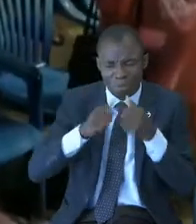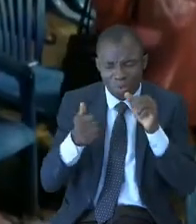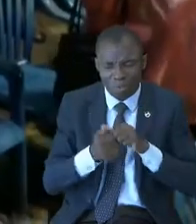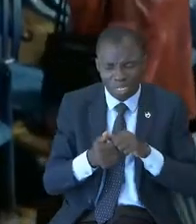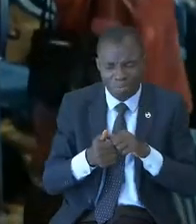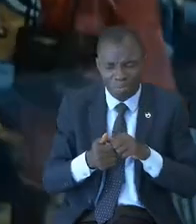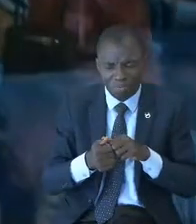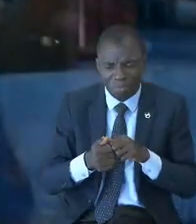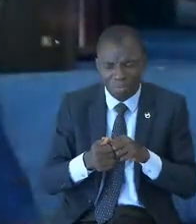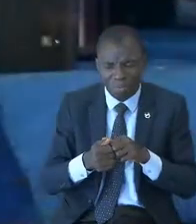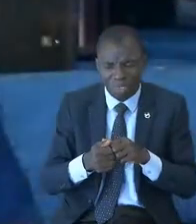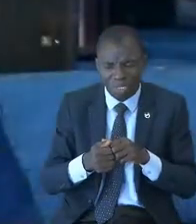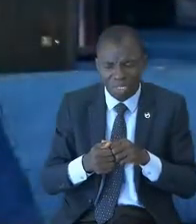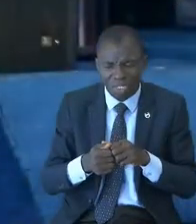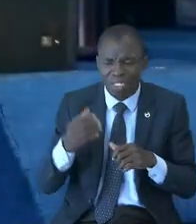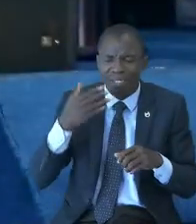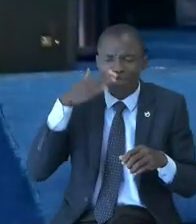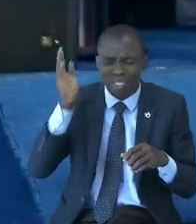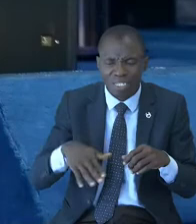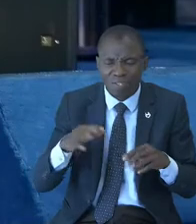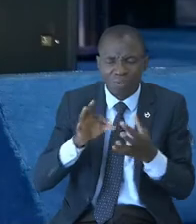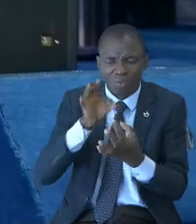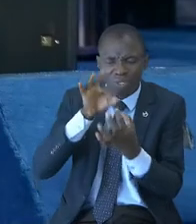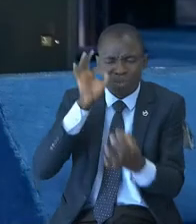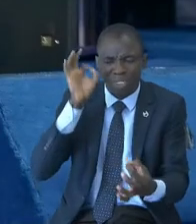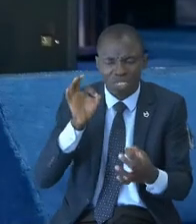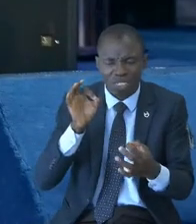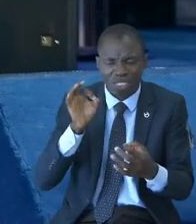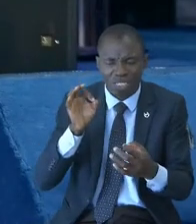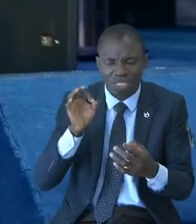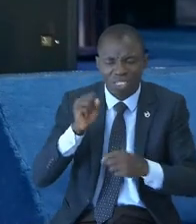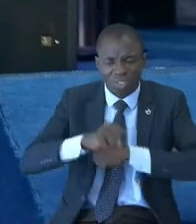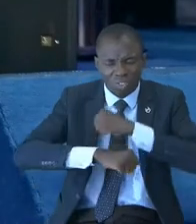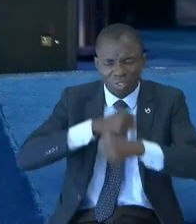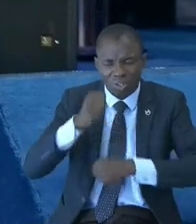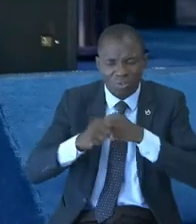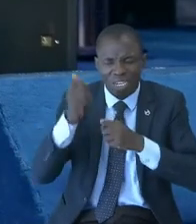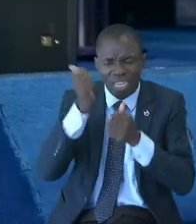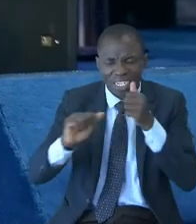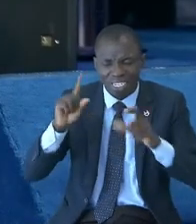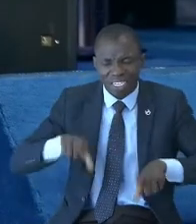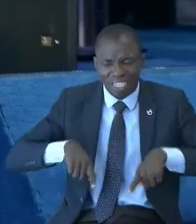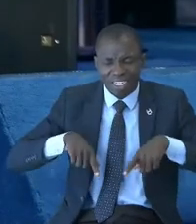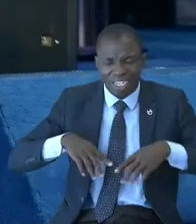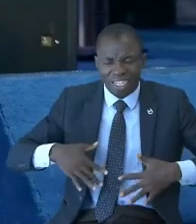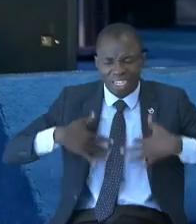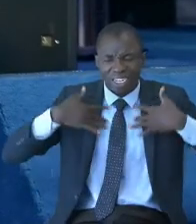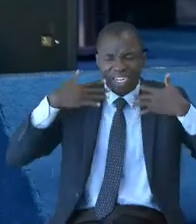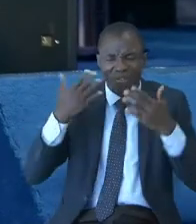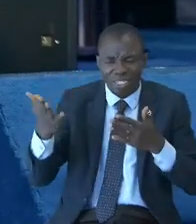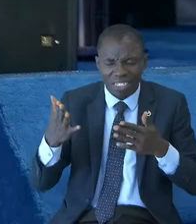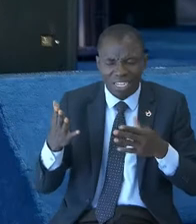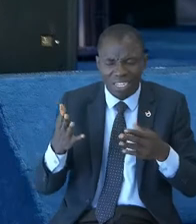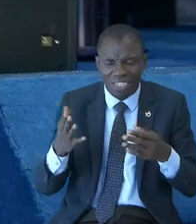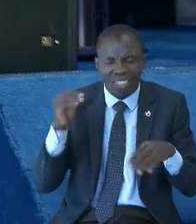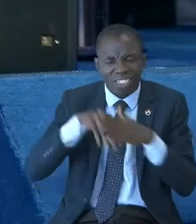disorder, evil spirit tormenting any life there, the irresistible command in